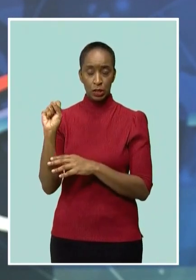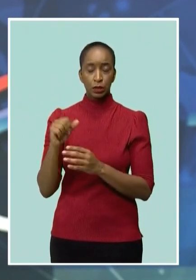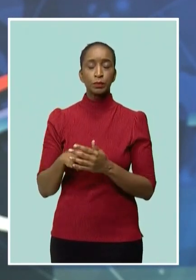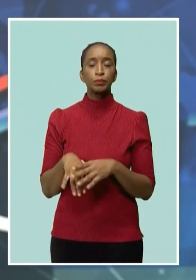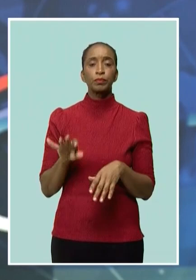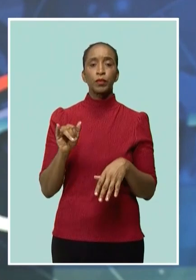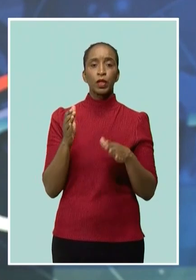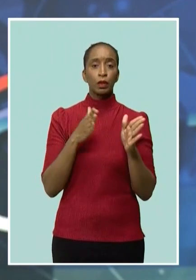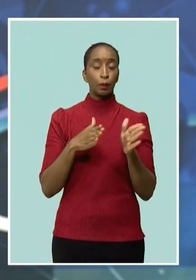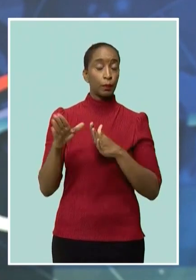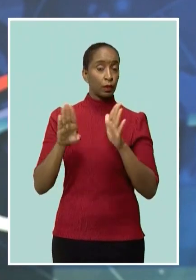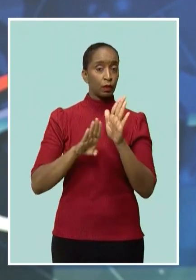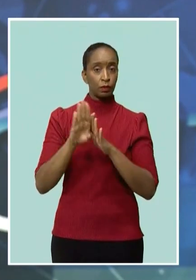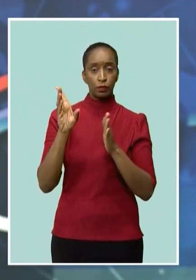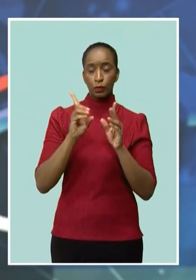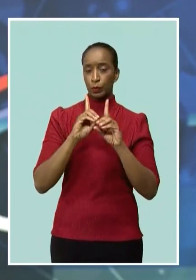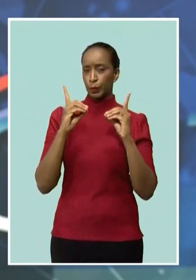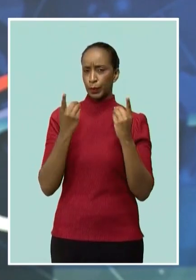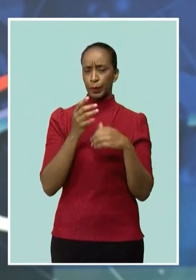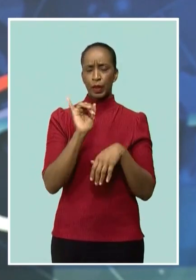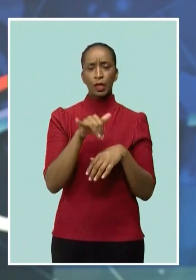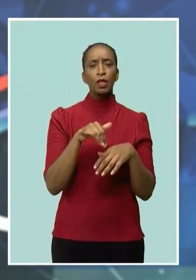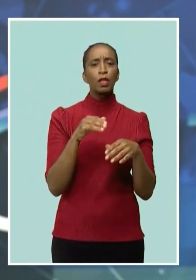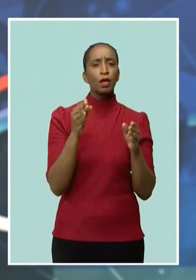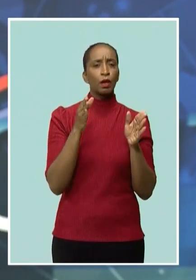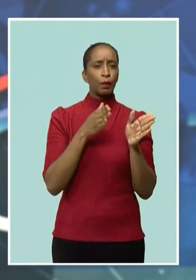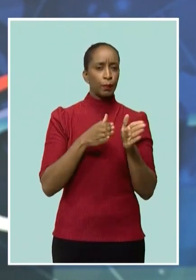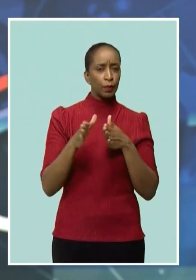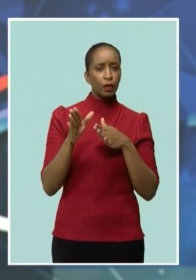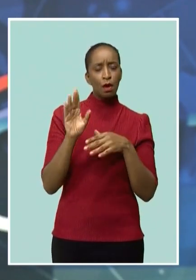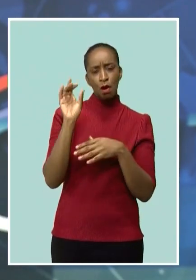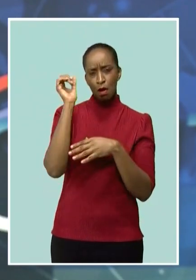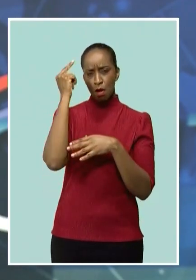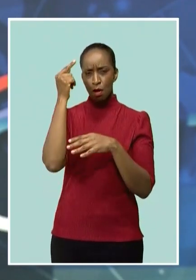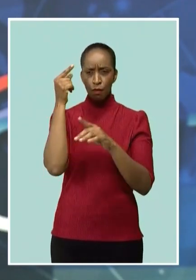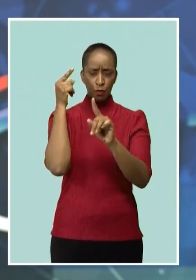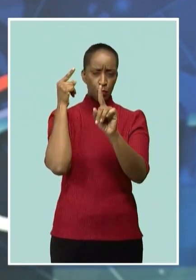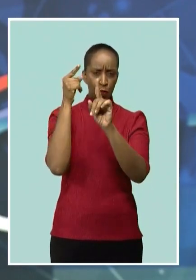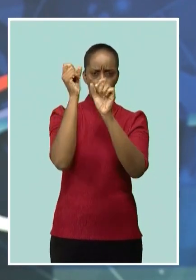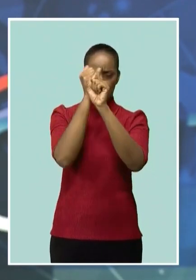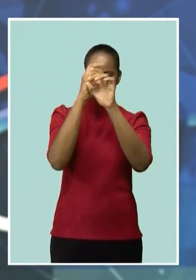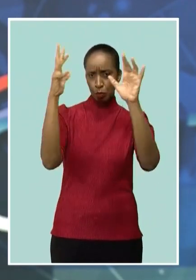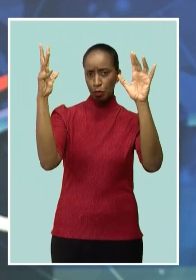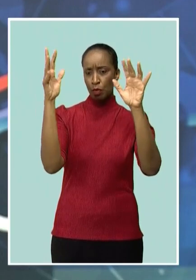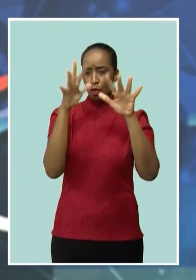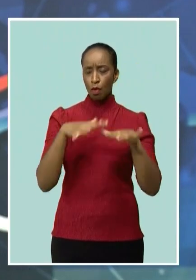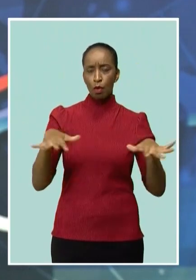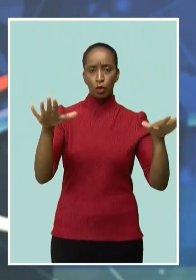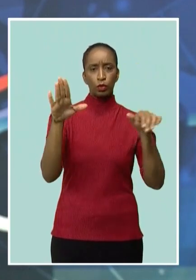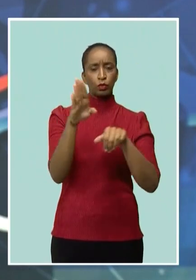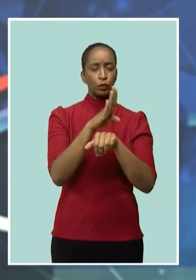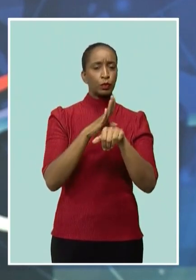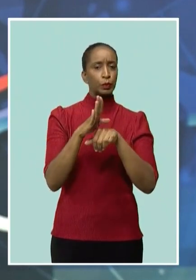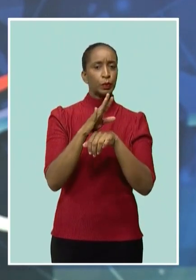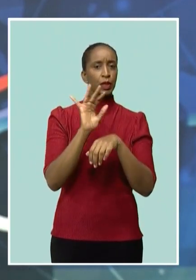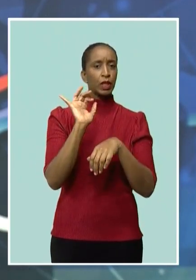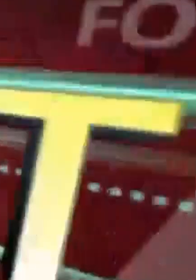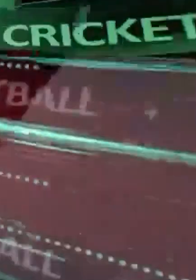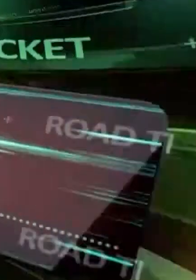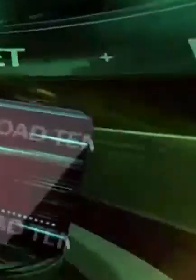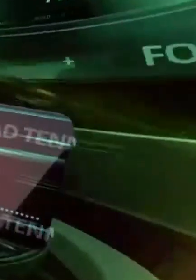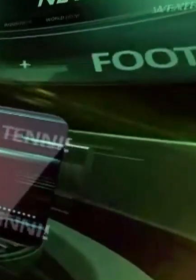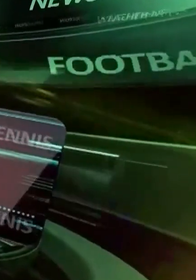the plan, which sets out government's vision for development across Barbados, provides a spatial framework to deliver its mandate for